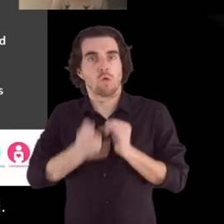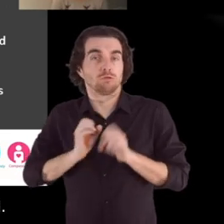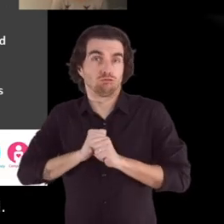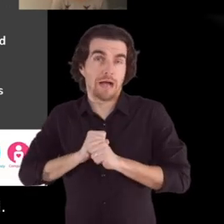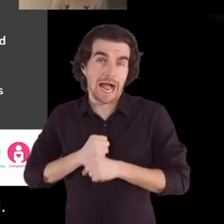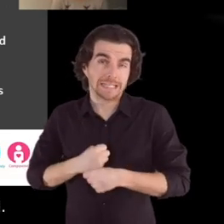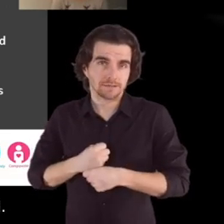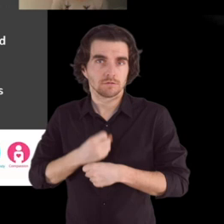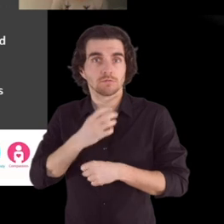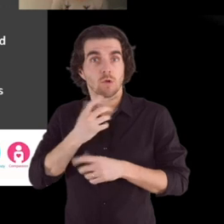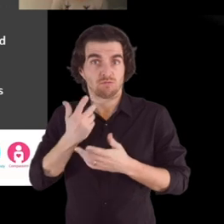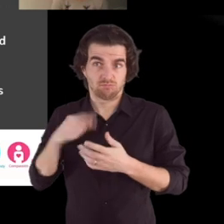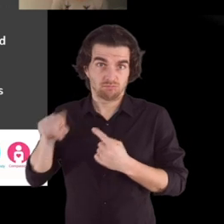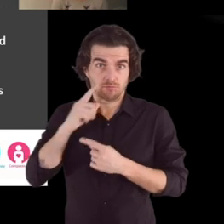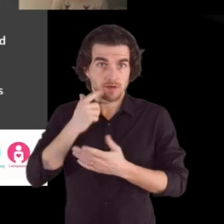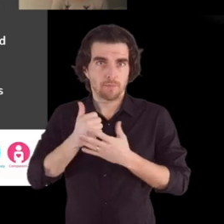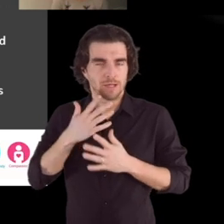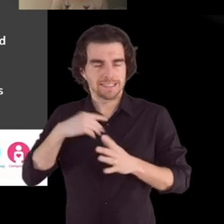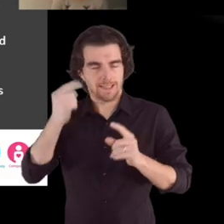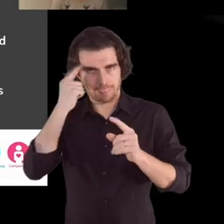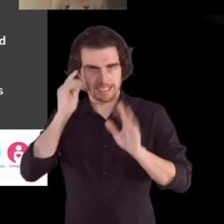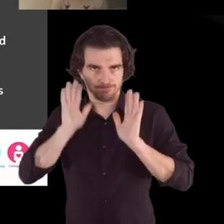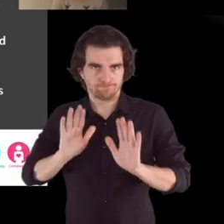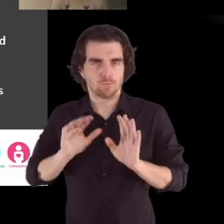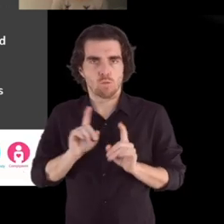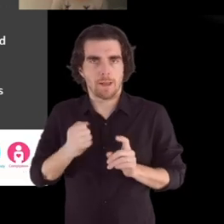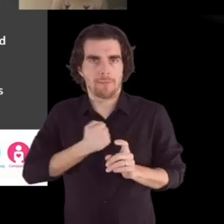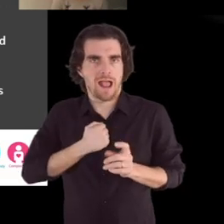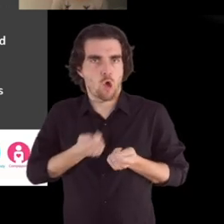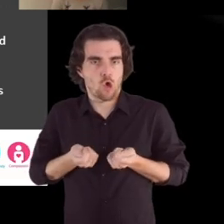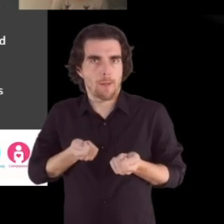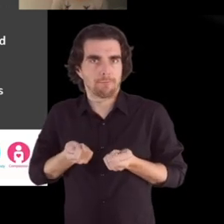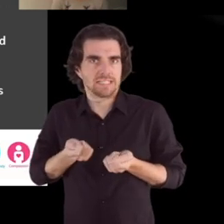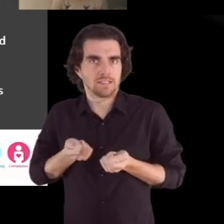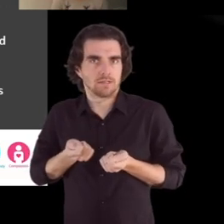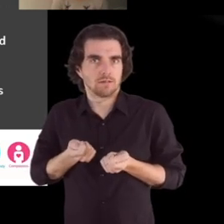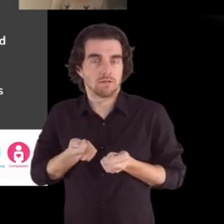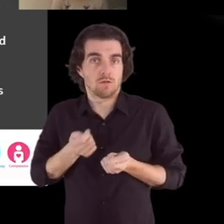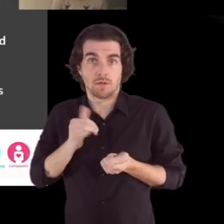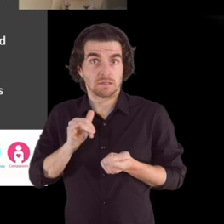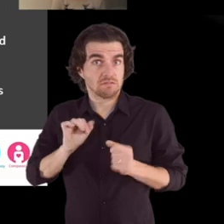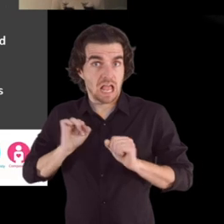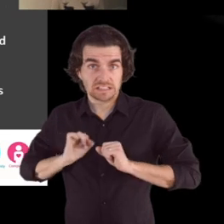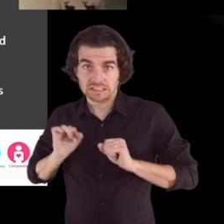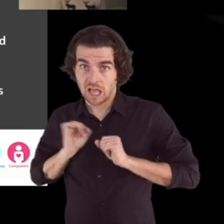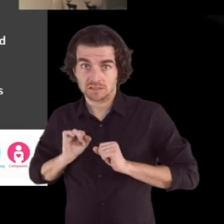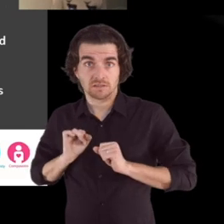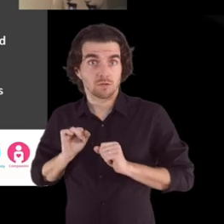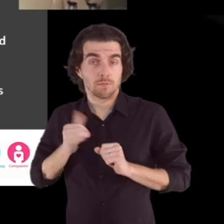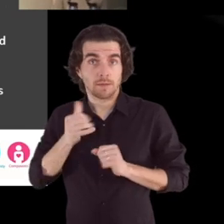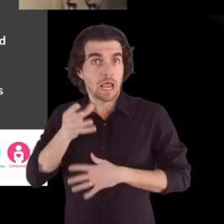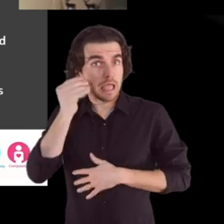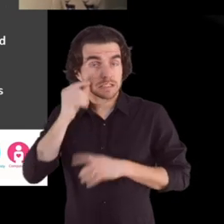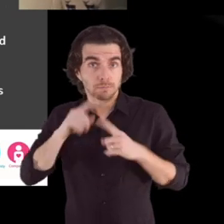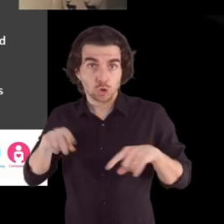too stressed. And no one's saying you have to reinvent the wheel here. It's really about thinking back, what coping strategies have worked before in the past. So, you